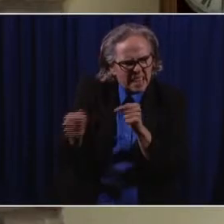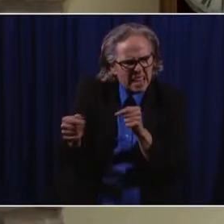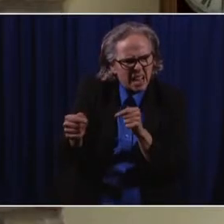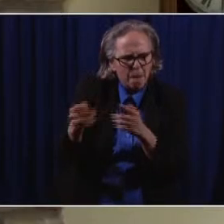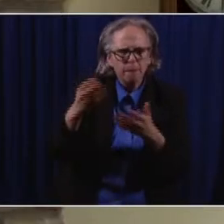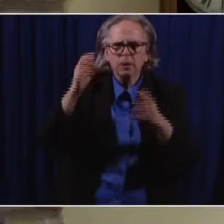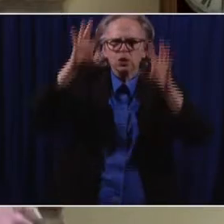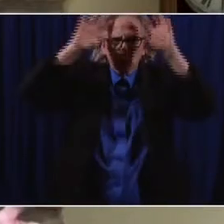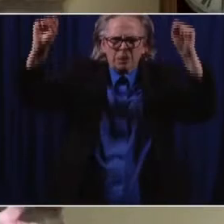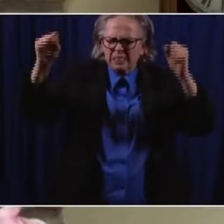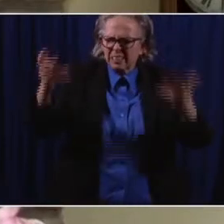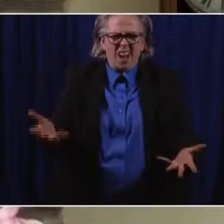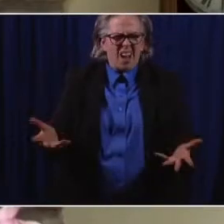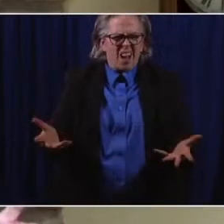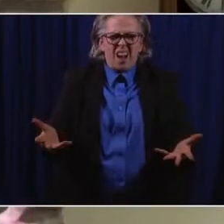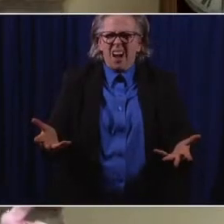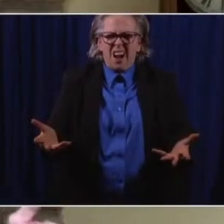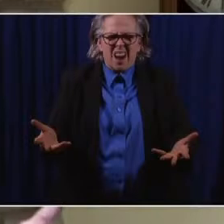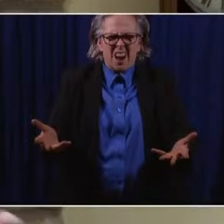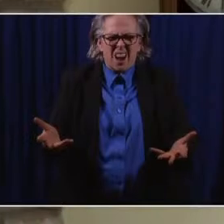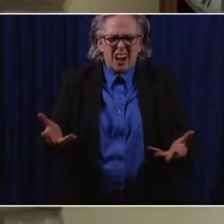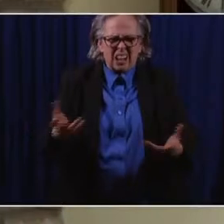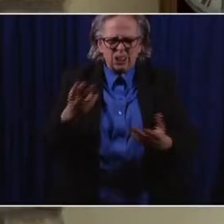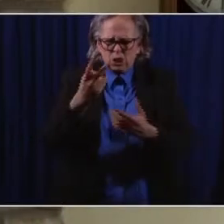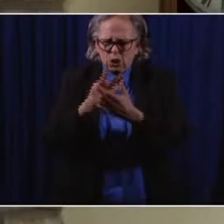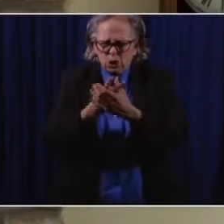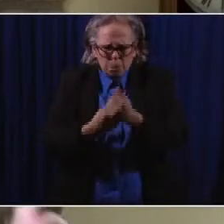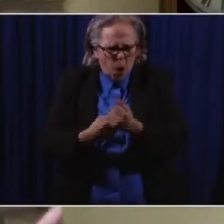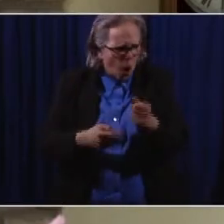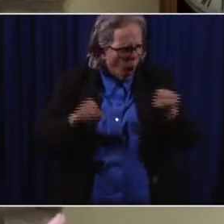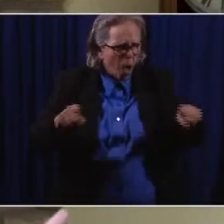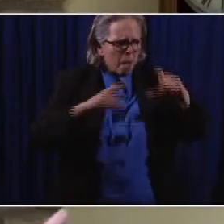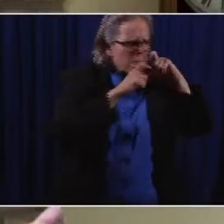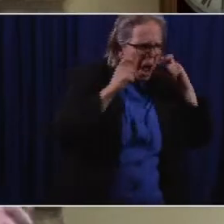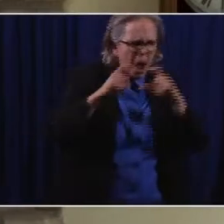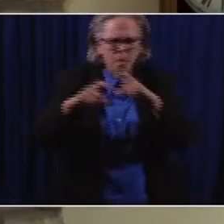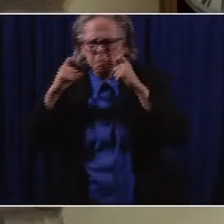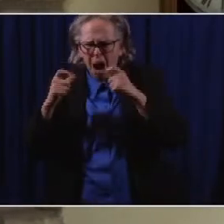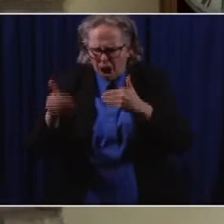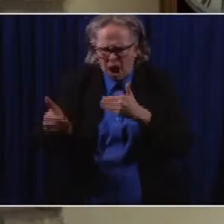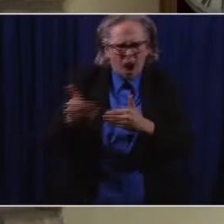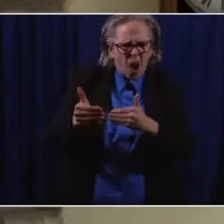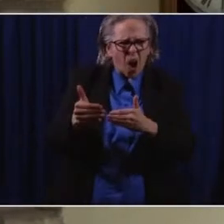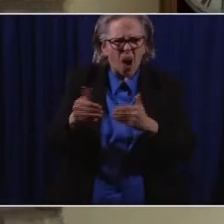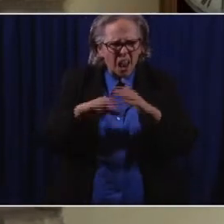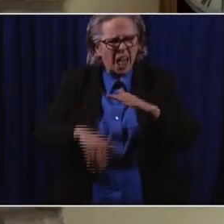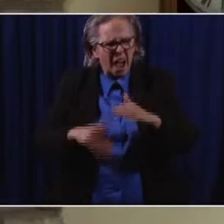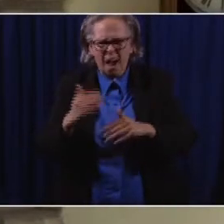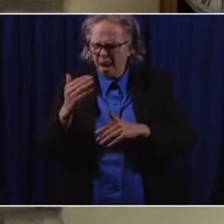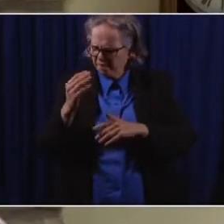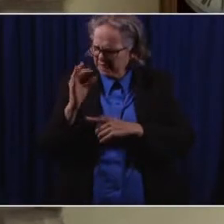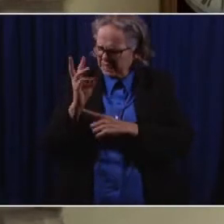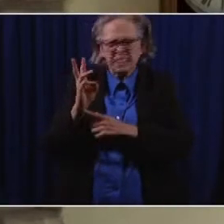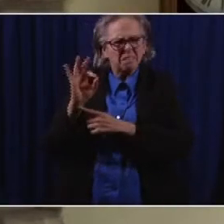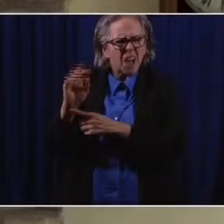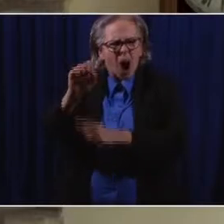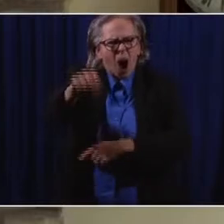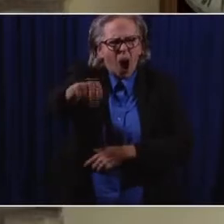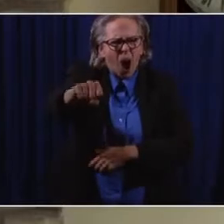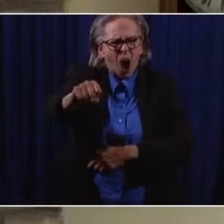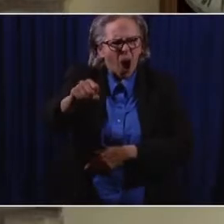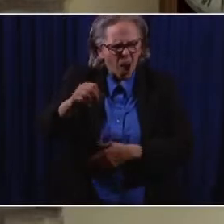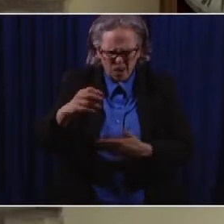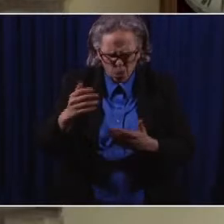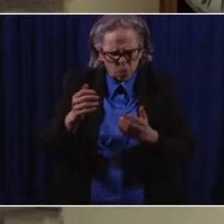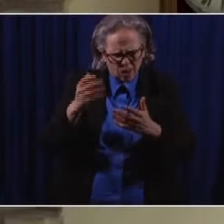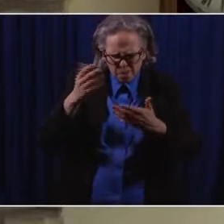Both students were wearing masks. They were within 6 feet, but they were both wearing masks. They were above 15 minutes, but they were both wearing